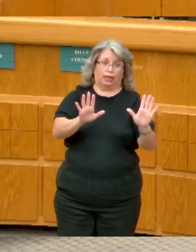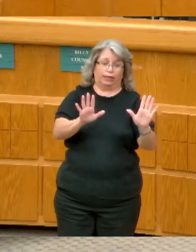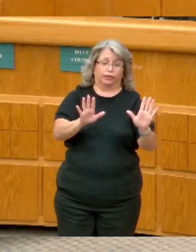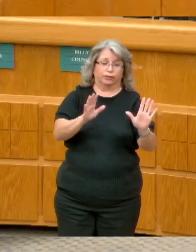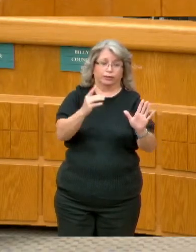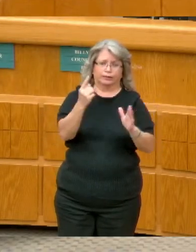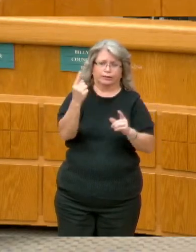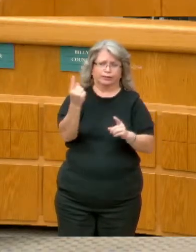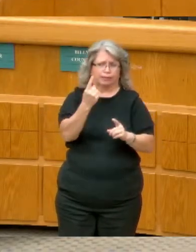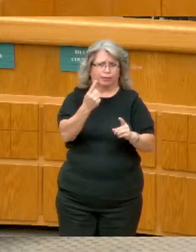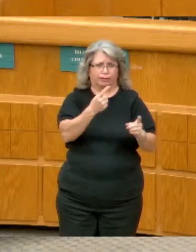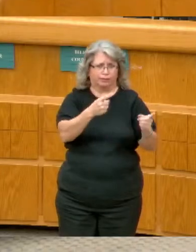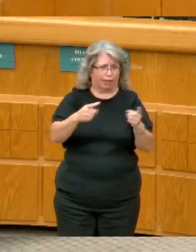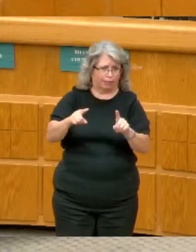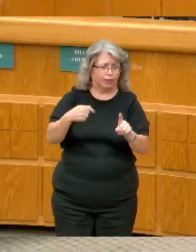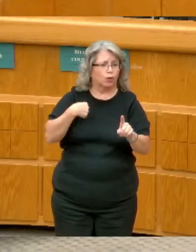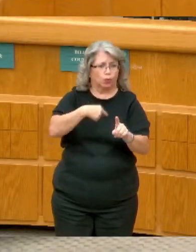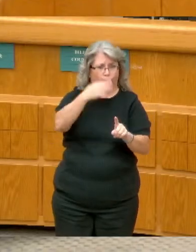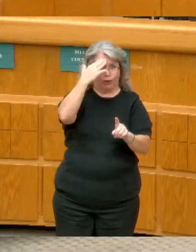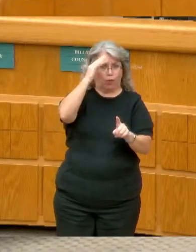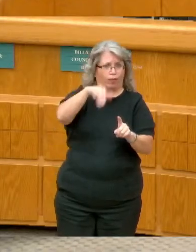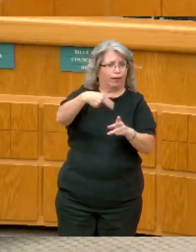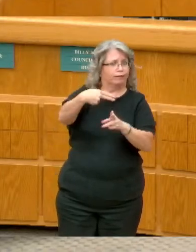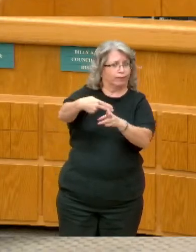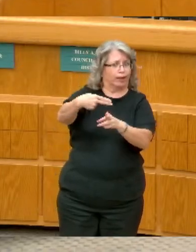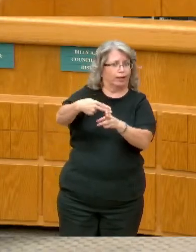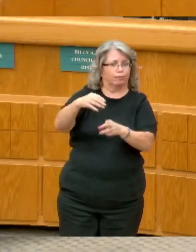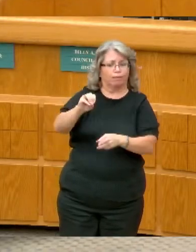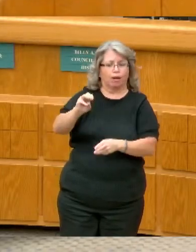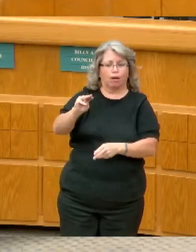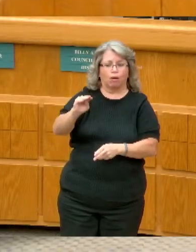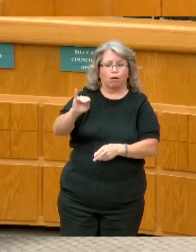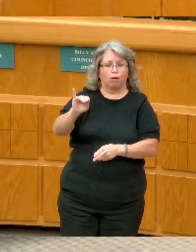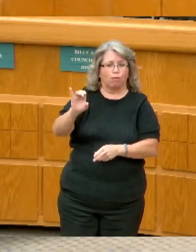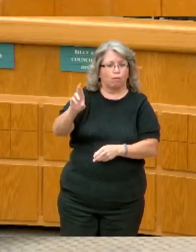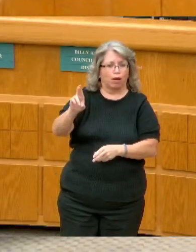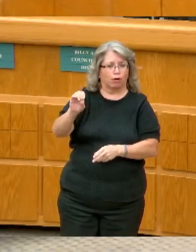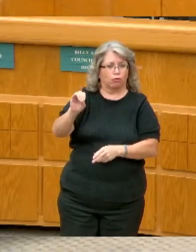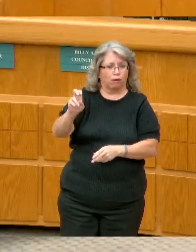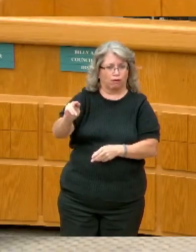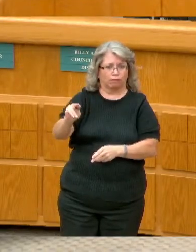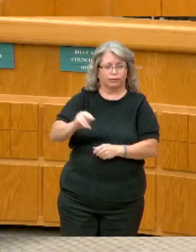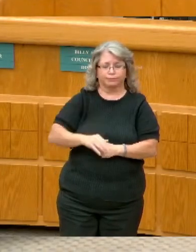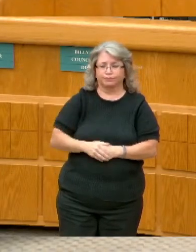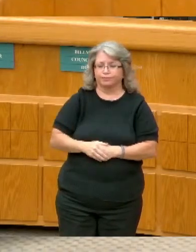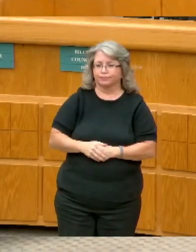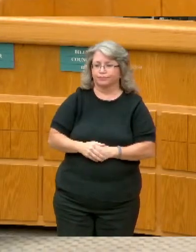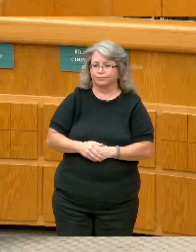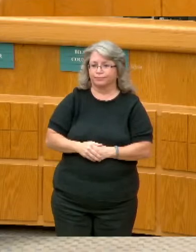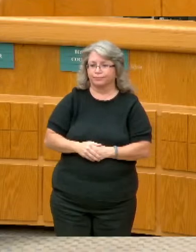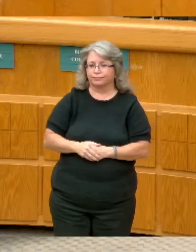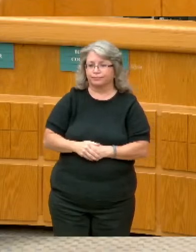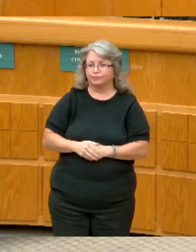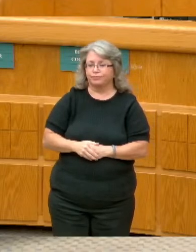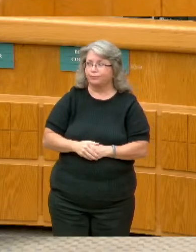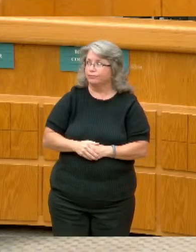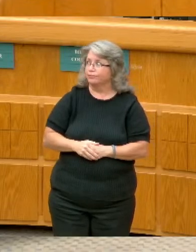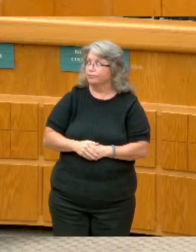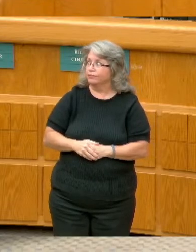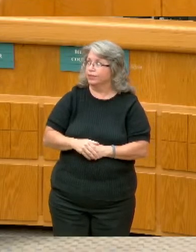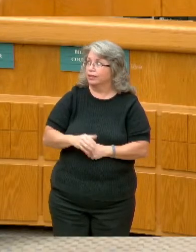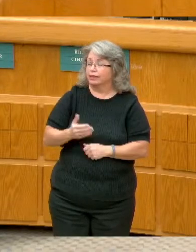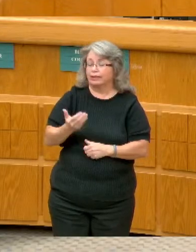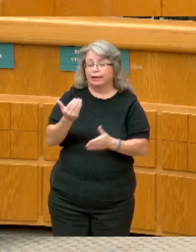here. And we all know the name of it is Omicron. Next slide. Again, for pediatric